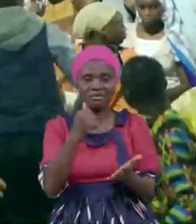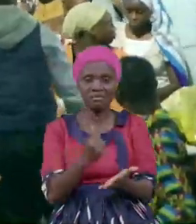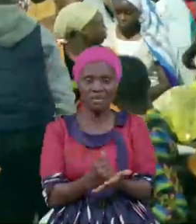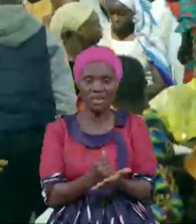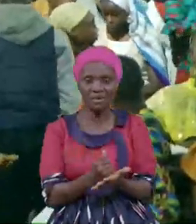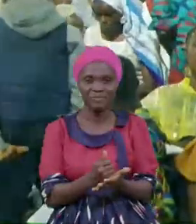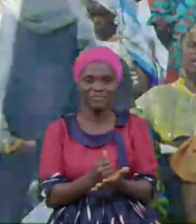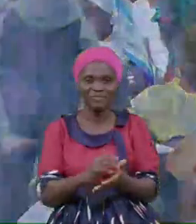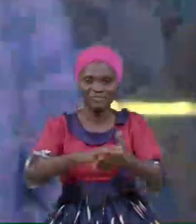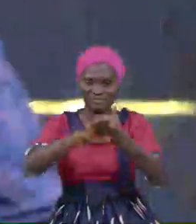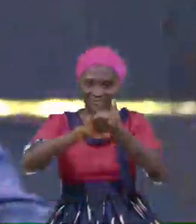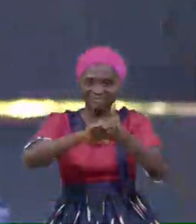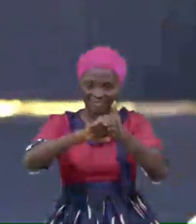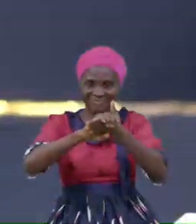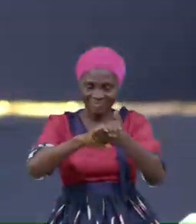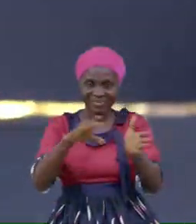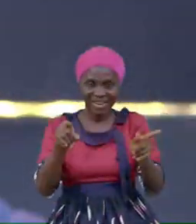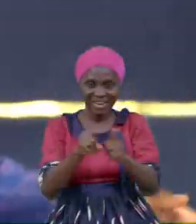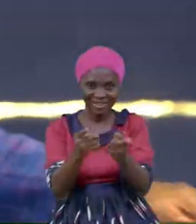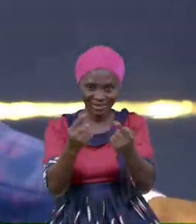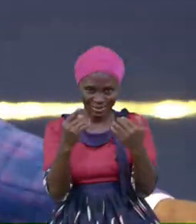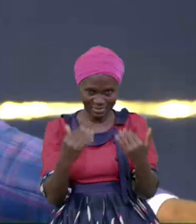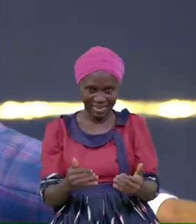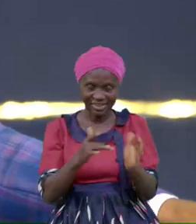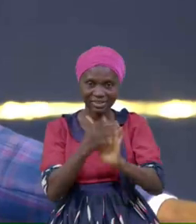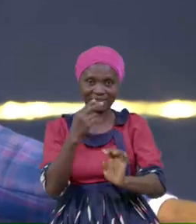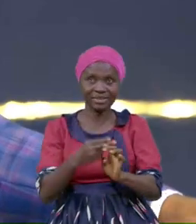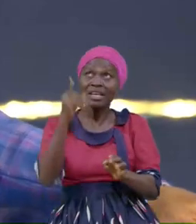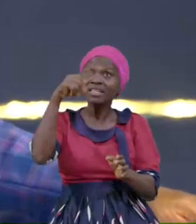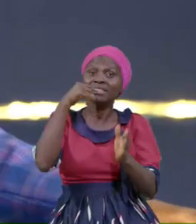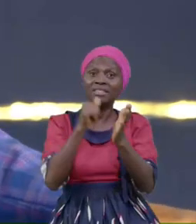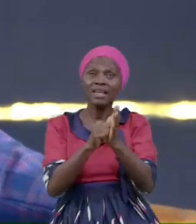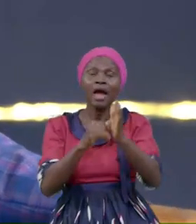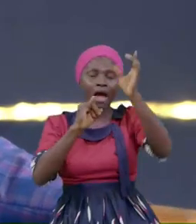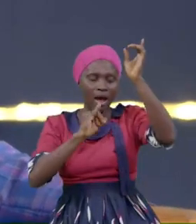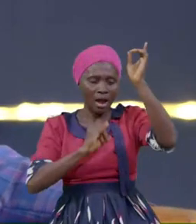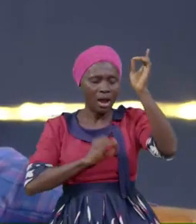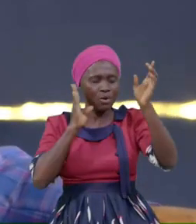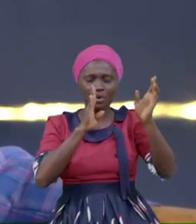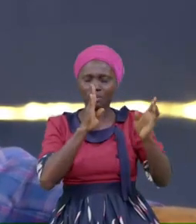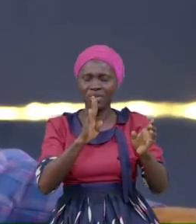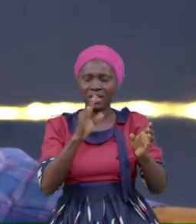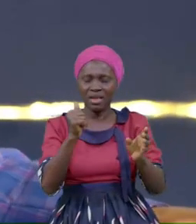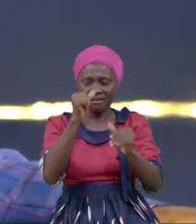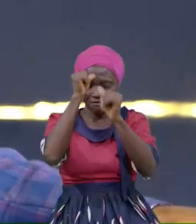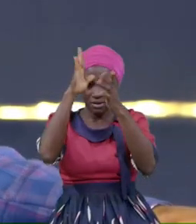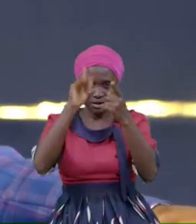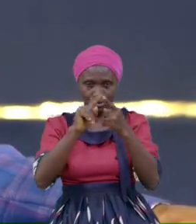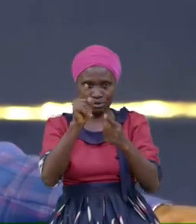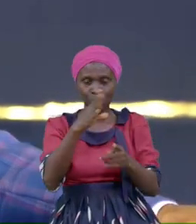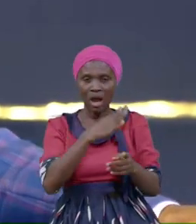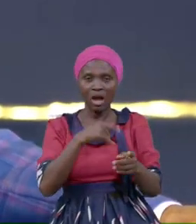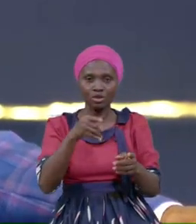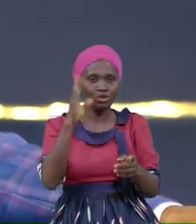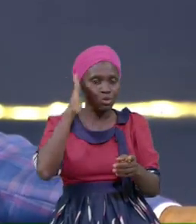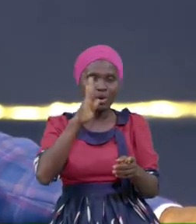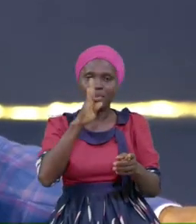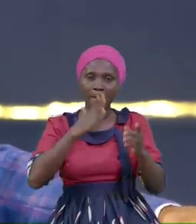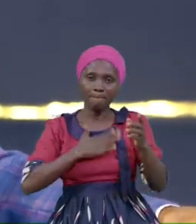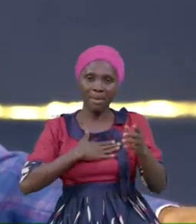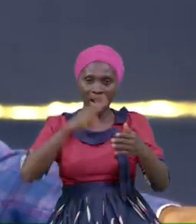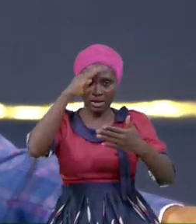Congratulations as you come. He says, I will be a father unto you. And ye shall be my sons